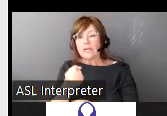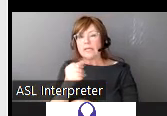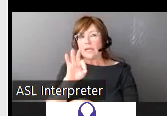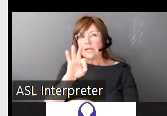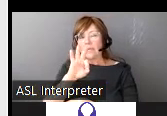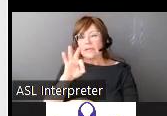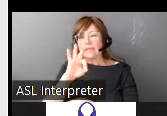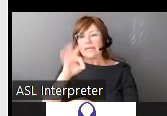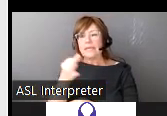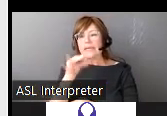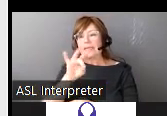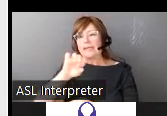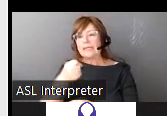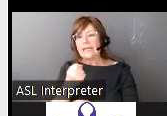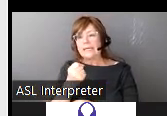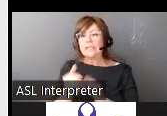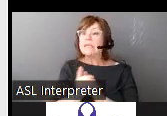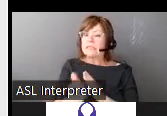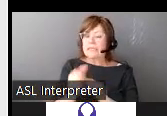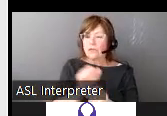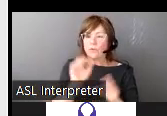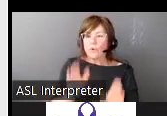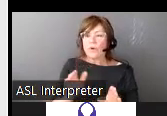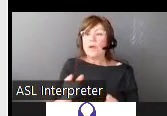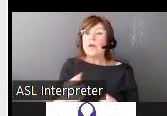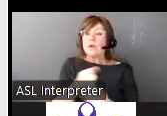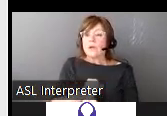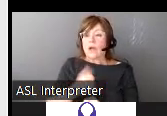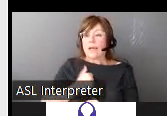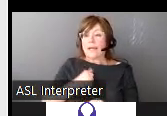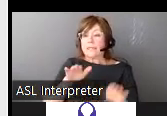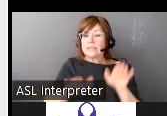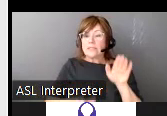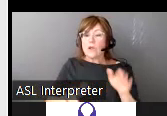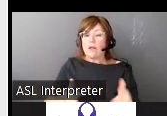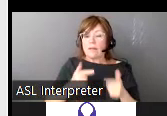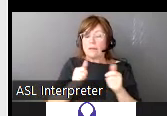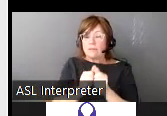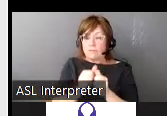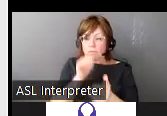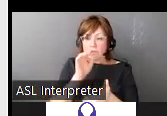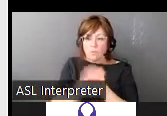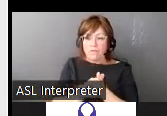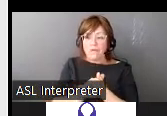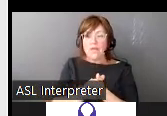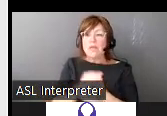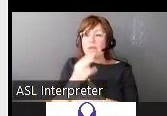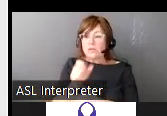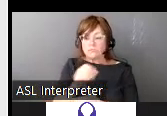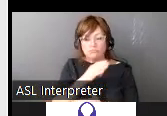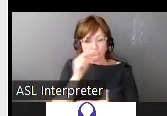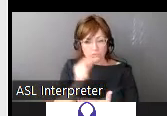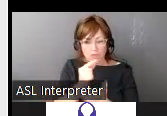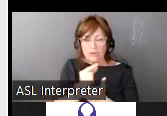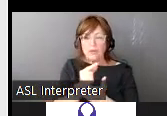1980s as a skilled worker. He acquired his Canadian citizenship and was living with his spouse. He completed high school and received sources